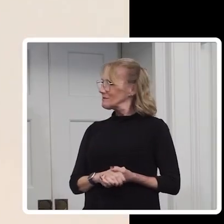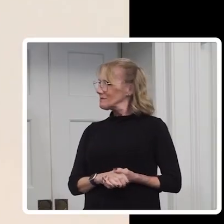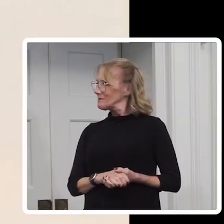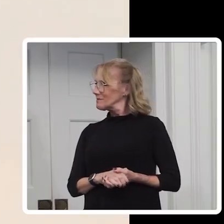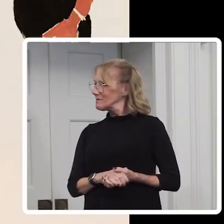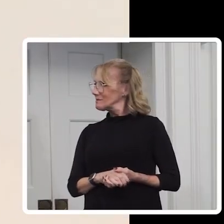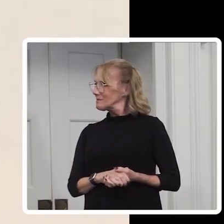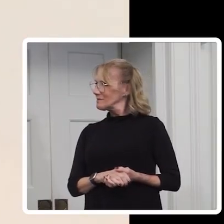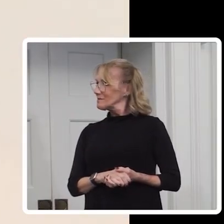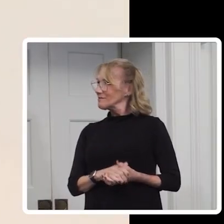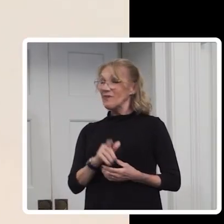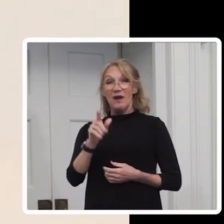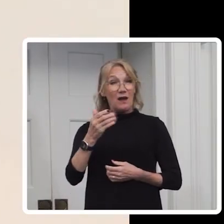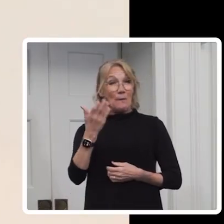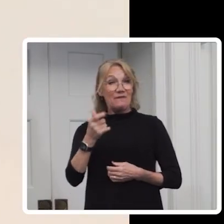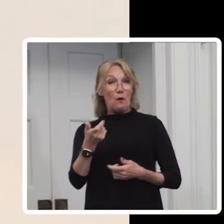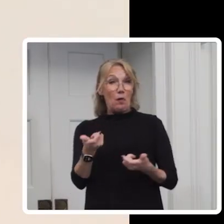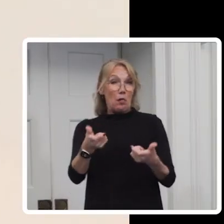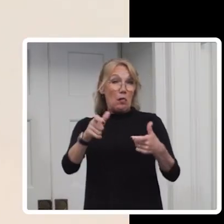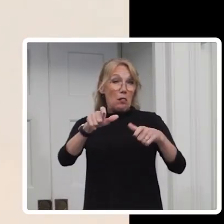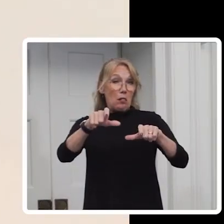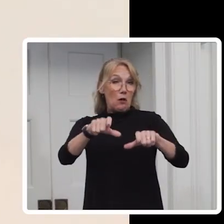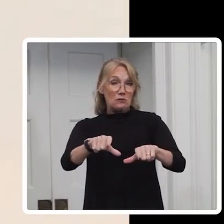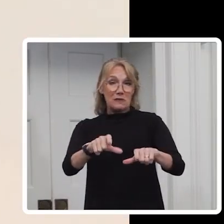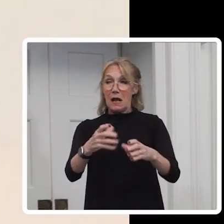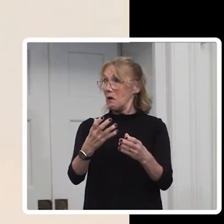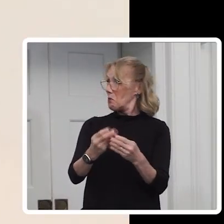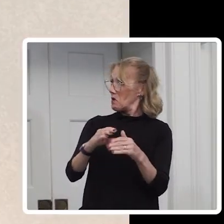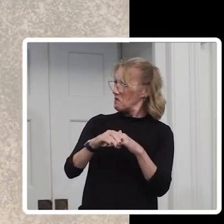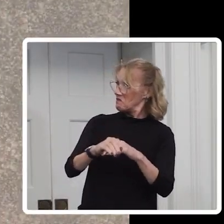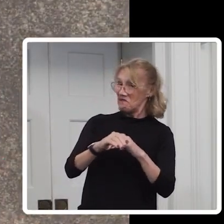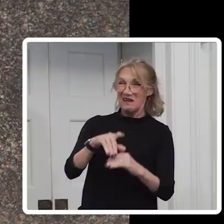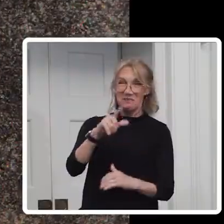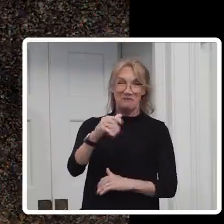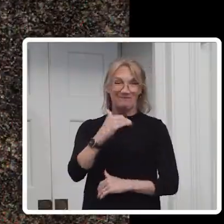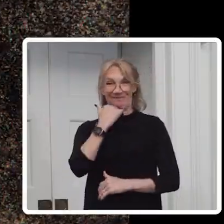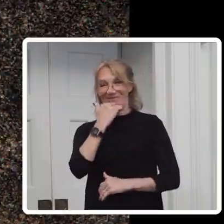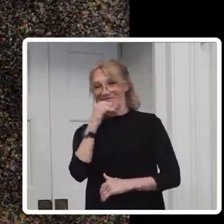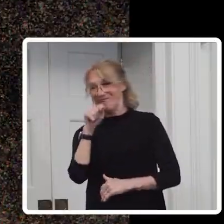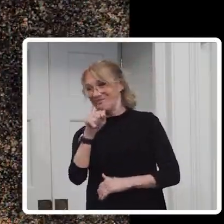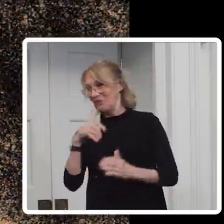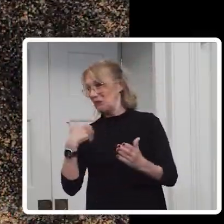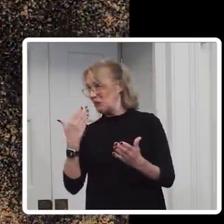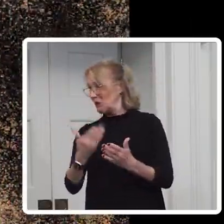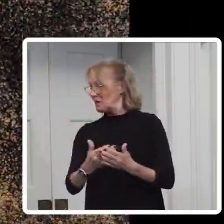The back of Nettie, when I locked down with her, I just got a bit tired of her, I did.